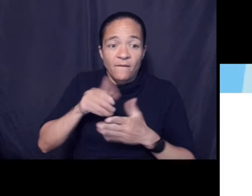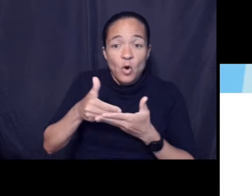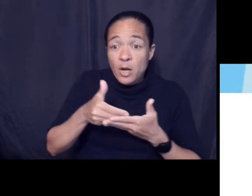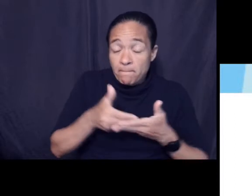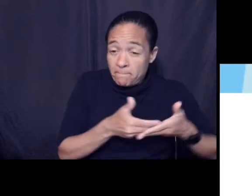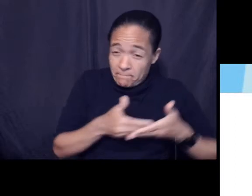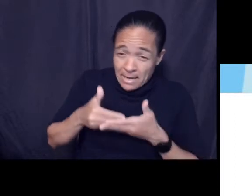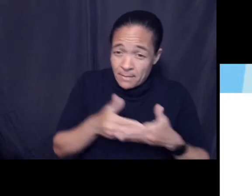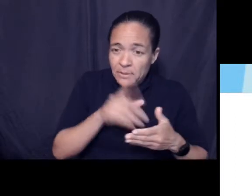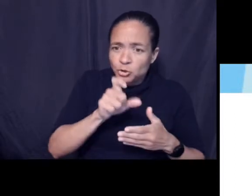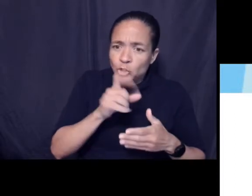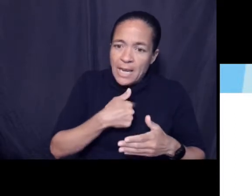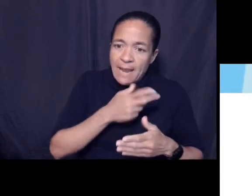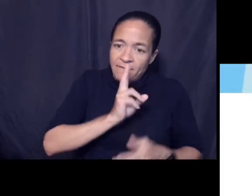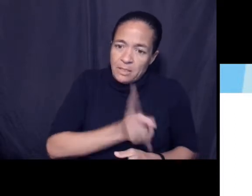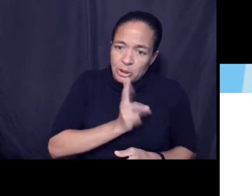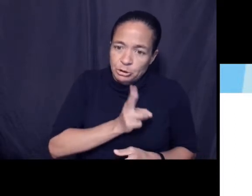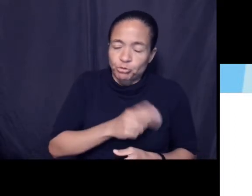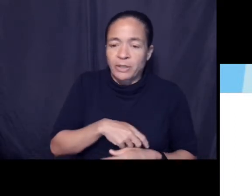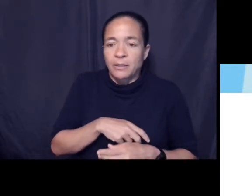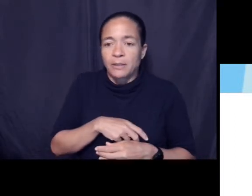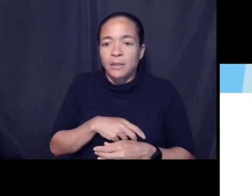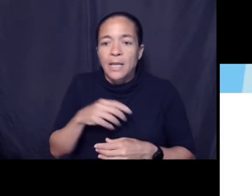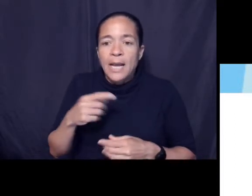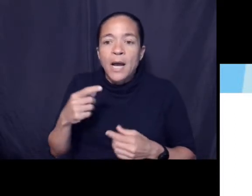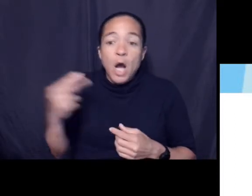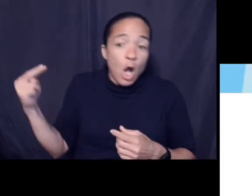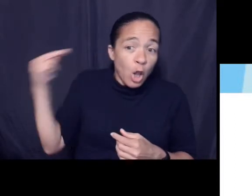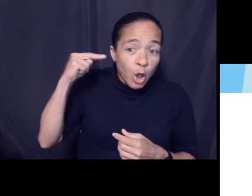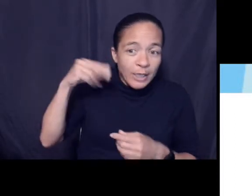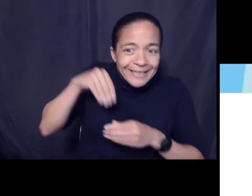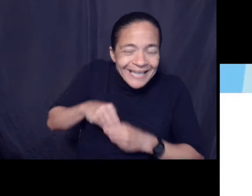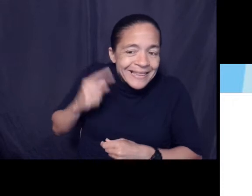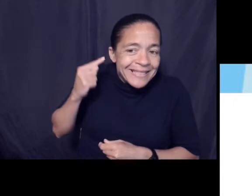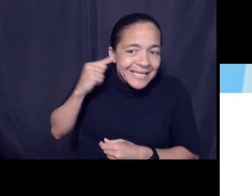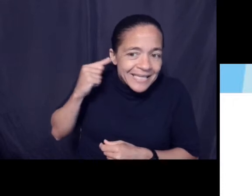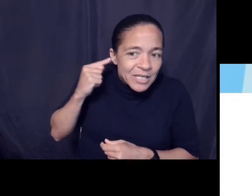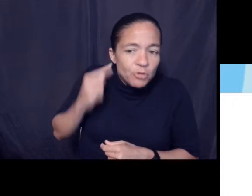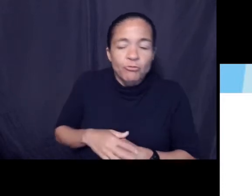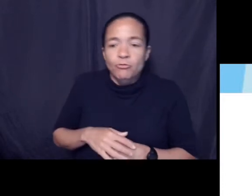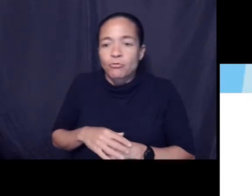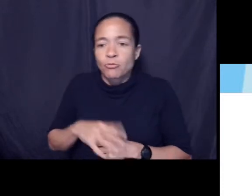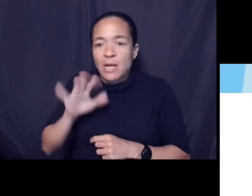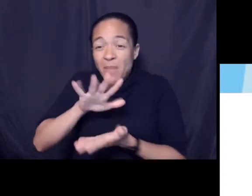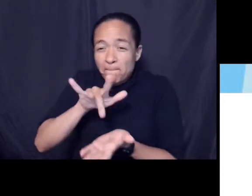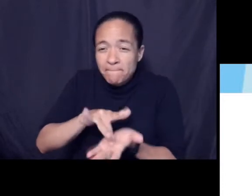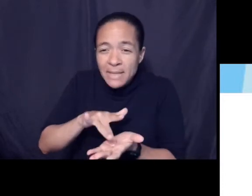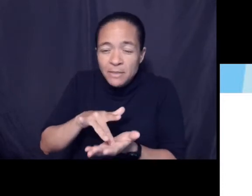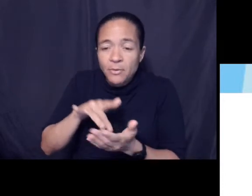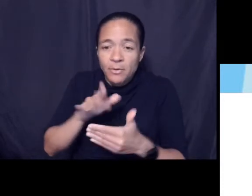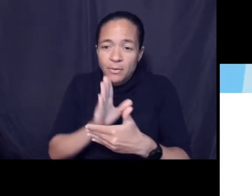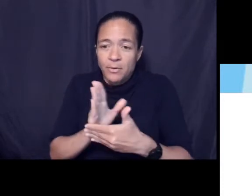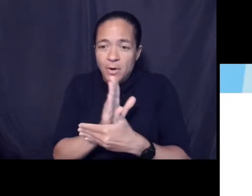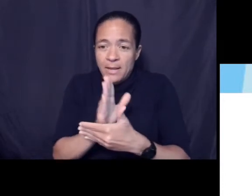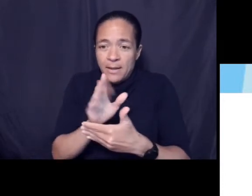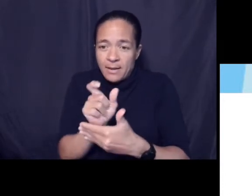case history, otoscopic examination, or looking in the ear, evaluation of the middle ear system to